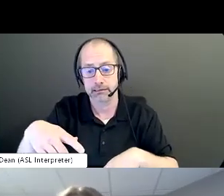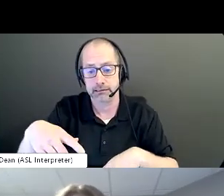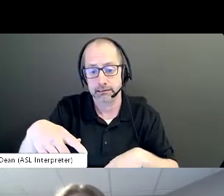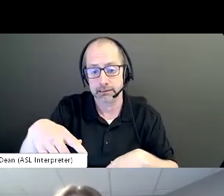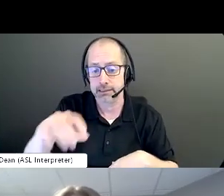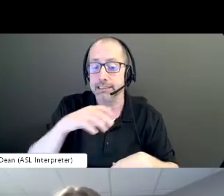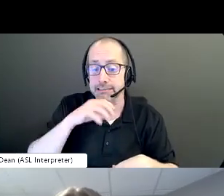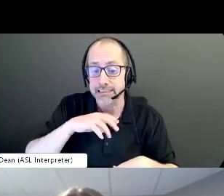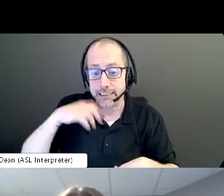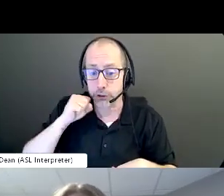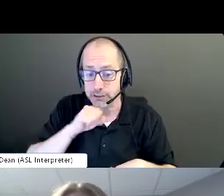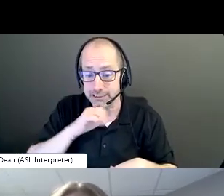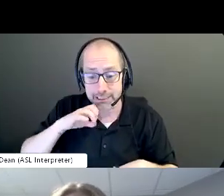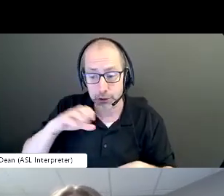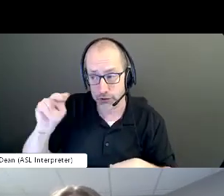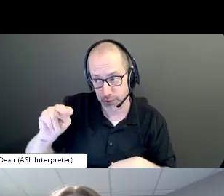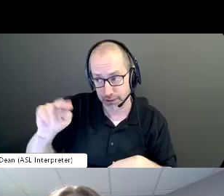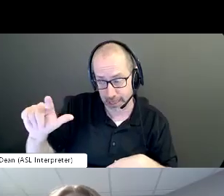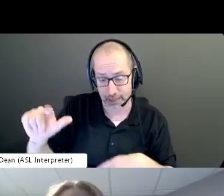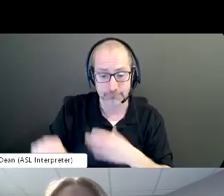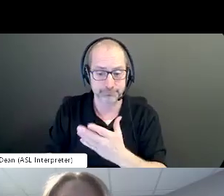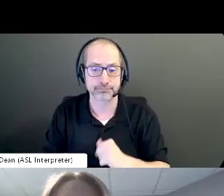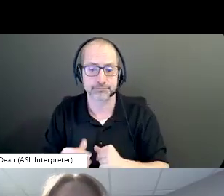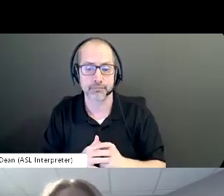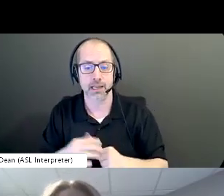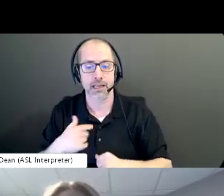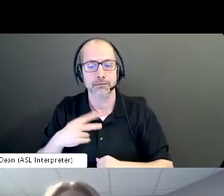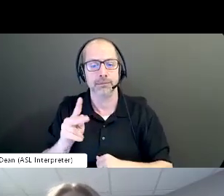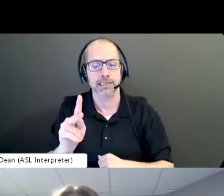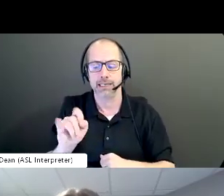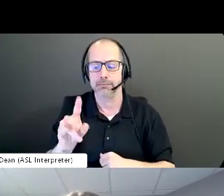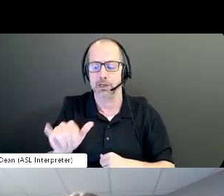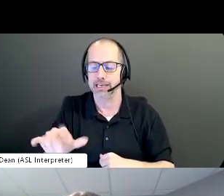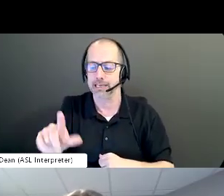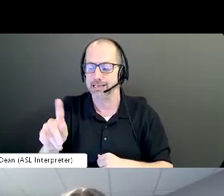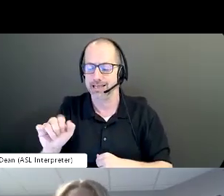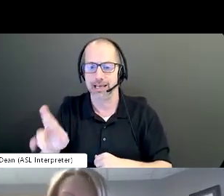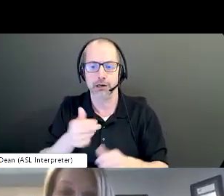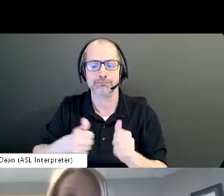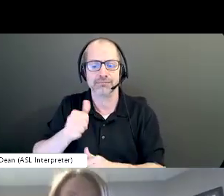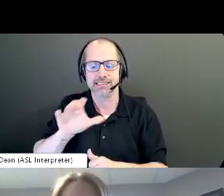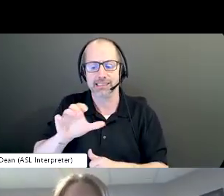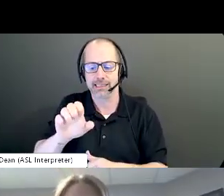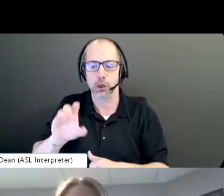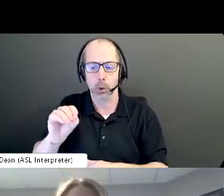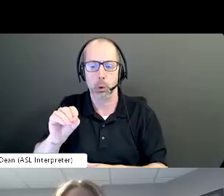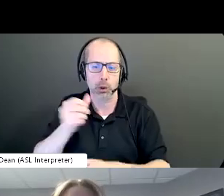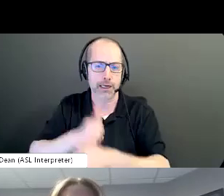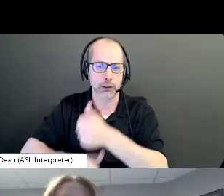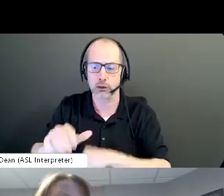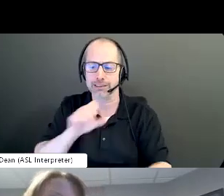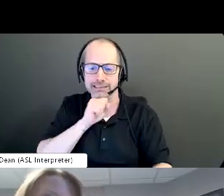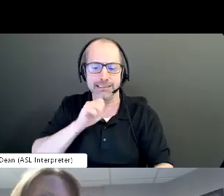Hi, everyone. So nice to be here. My name is Kimberly Leonard. I am the CEO of Seniors NL here in Newfoundland and